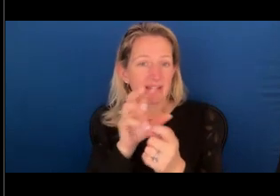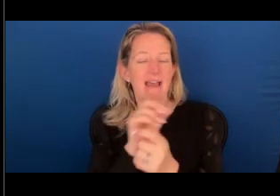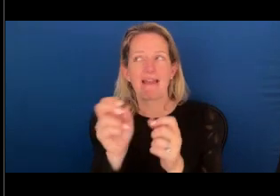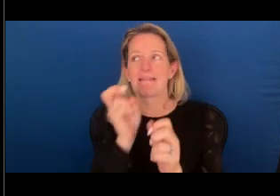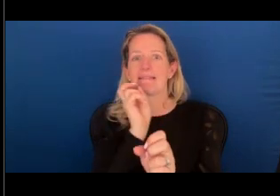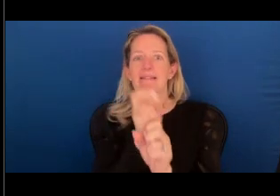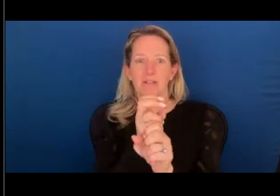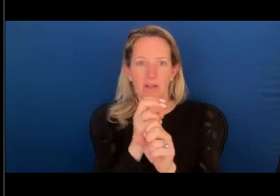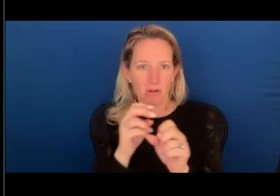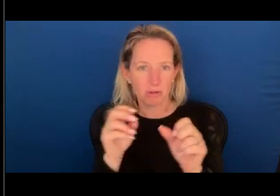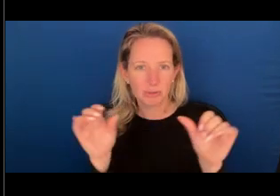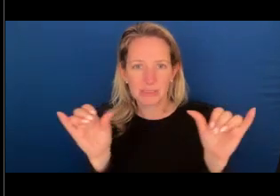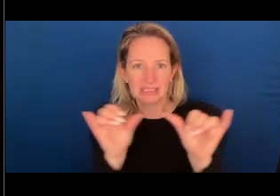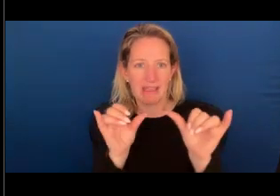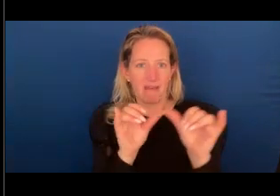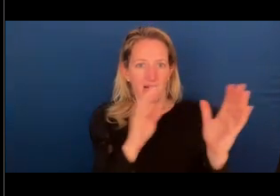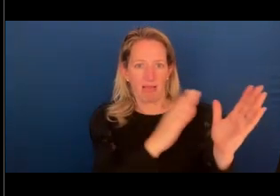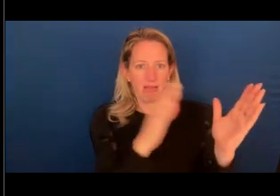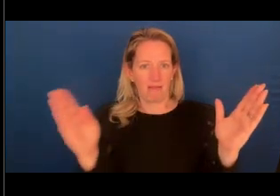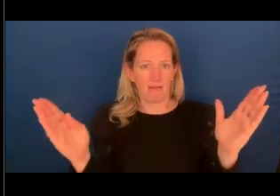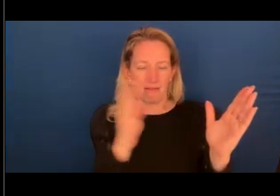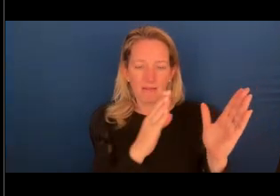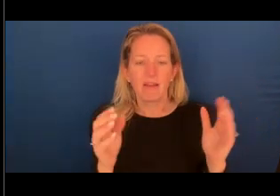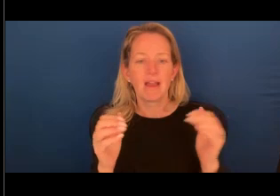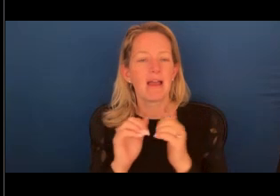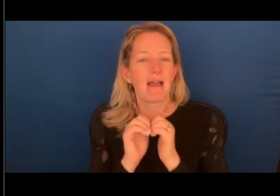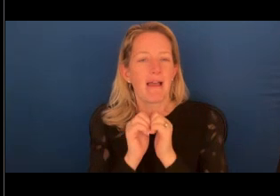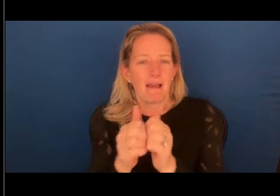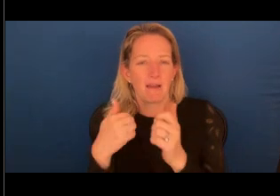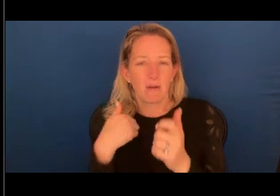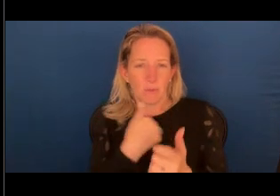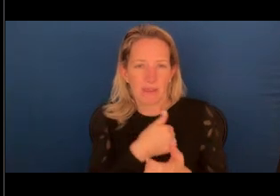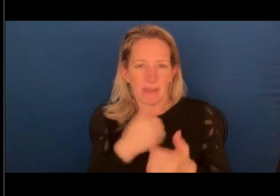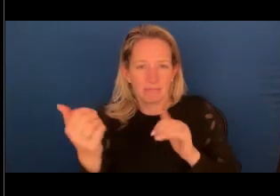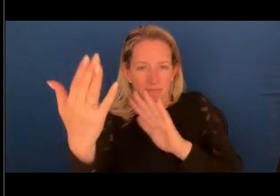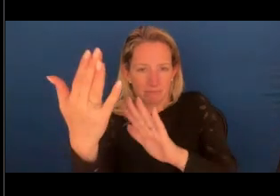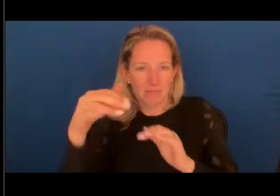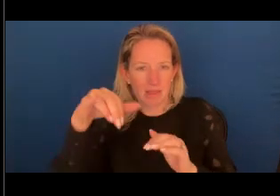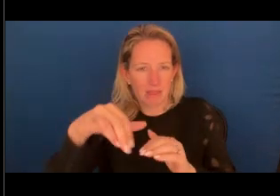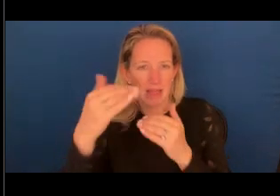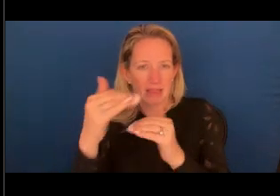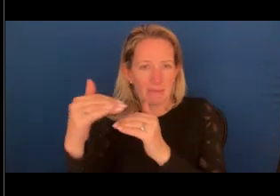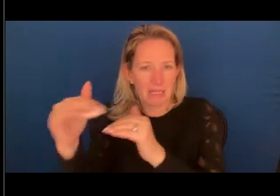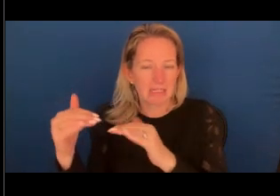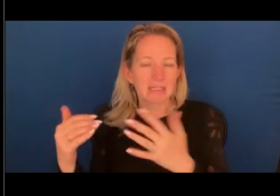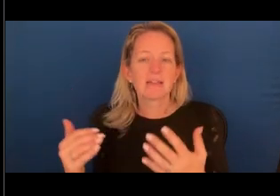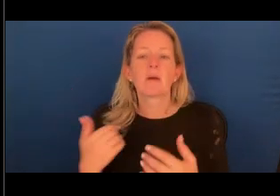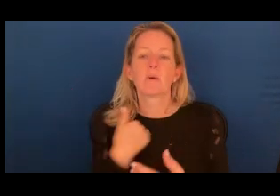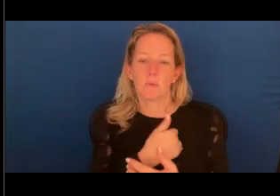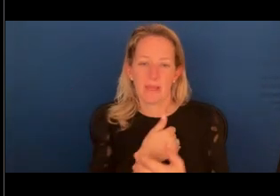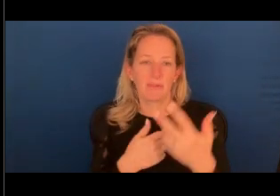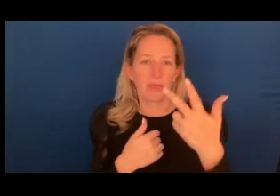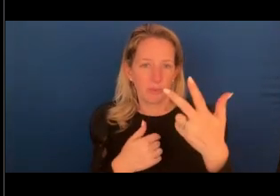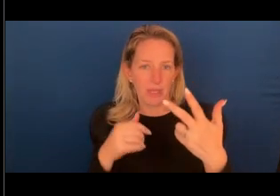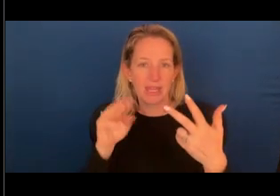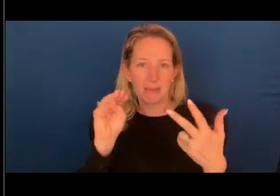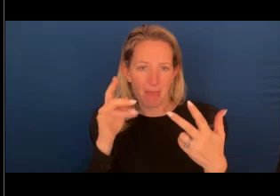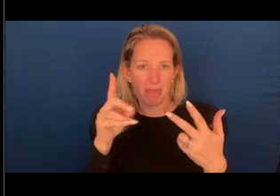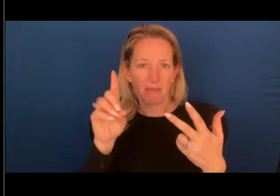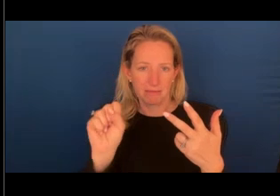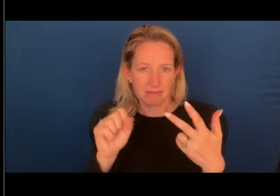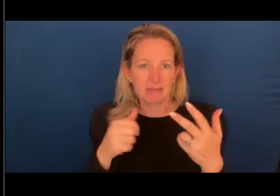to scale. So to overcome these limits, we would like to introduce those 3 methods I briefly mentioned so that